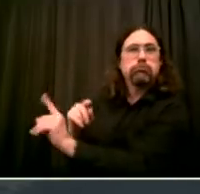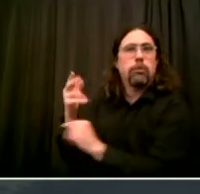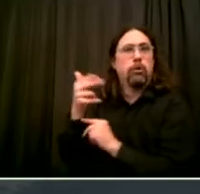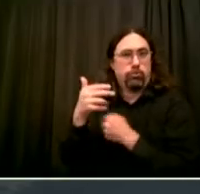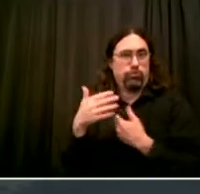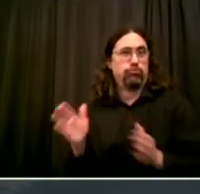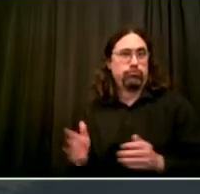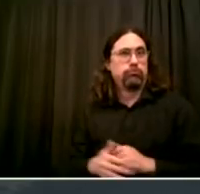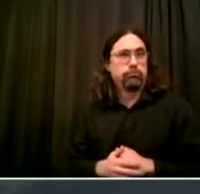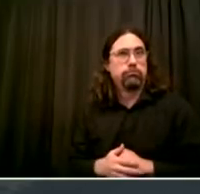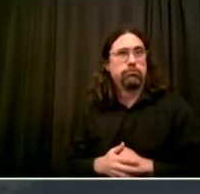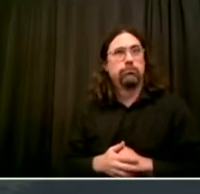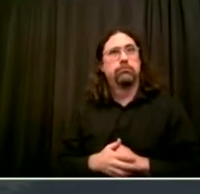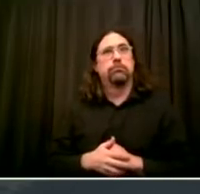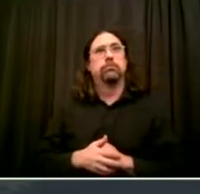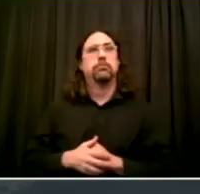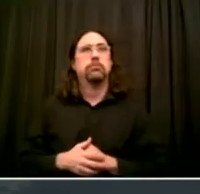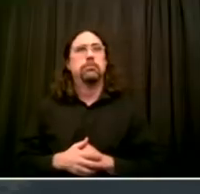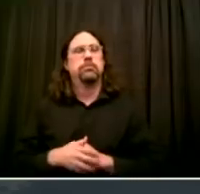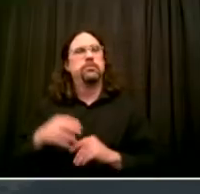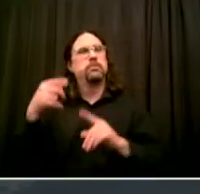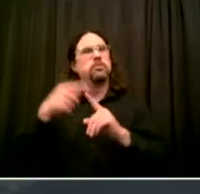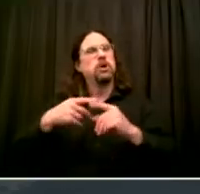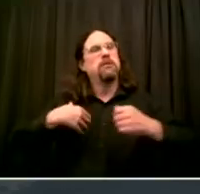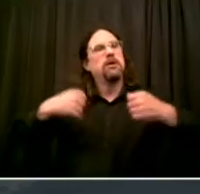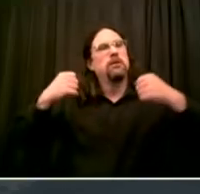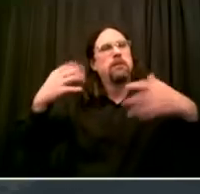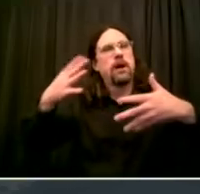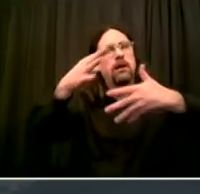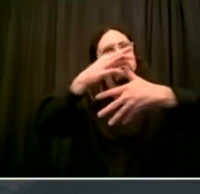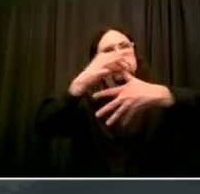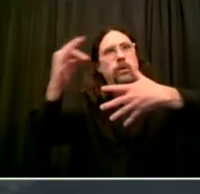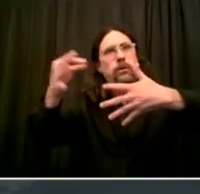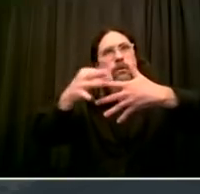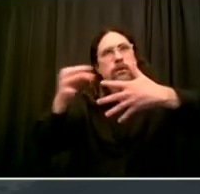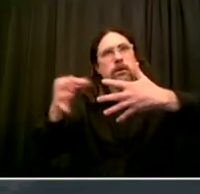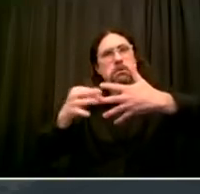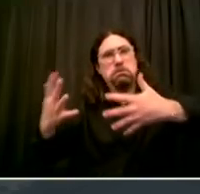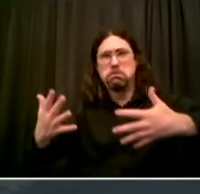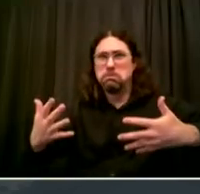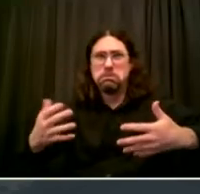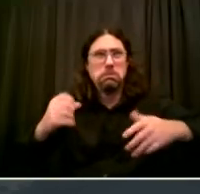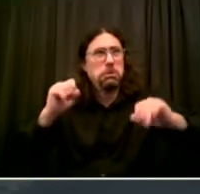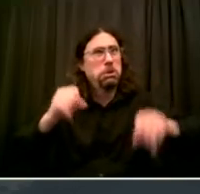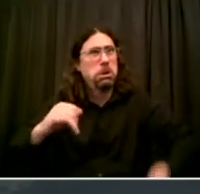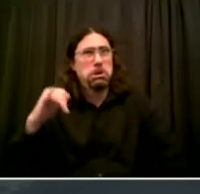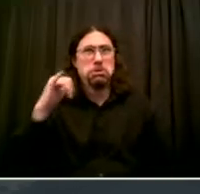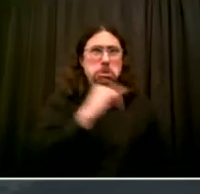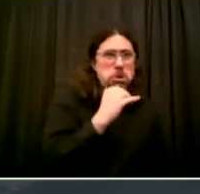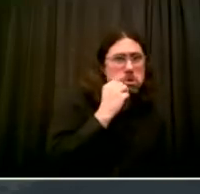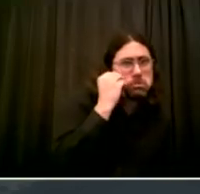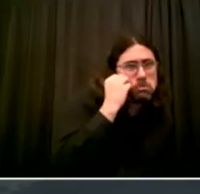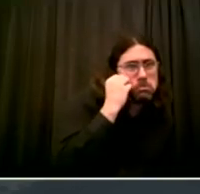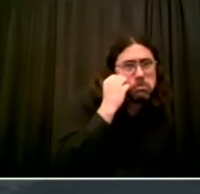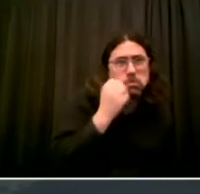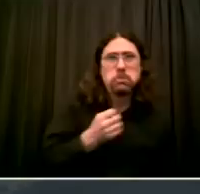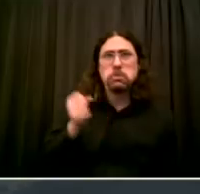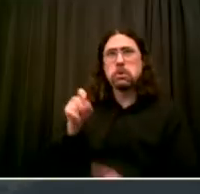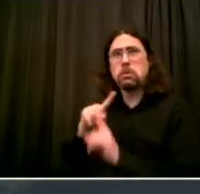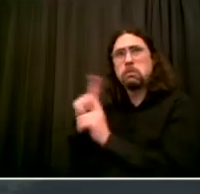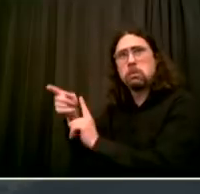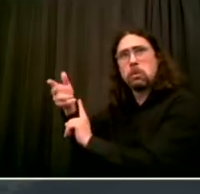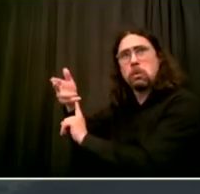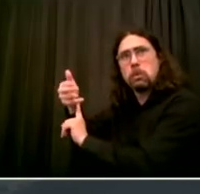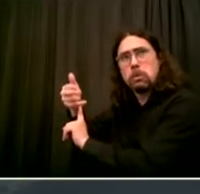get the hotel room you need if that's the best way to protect your loved ones and help you through this